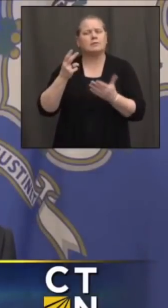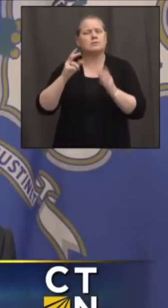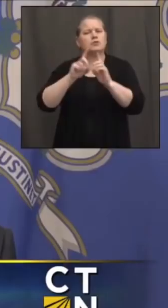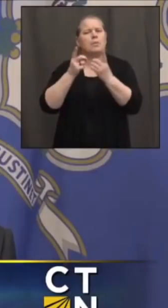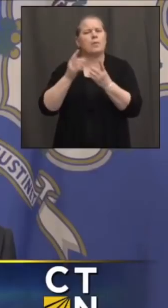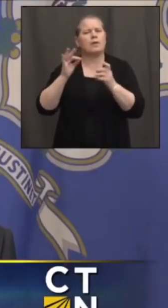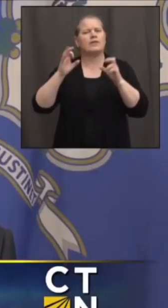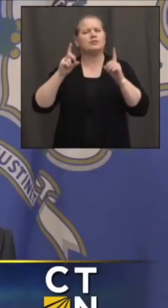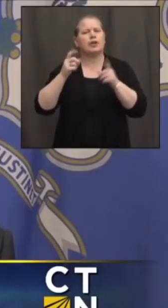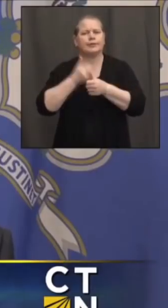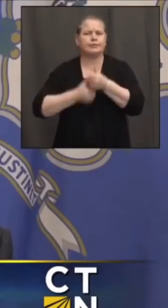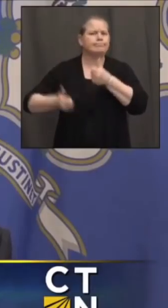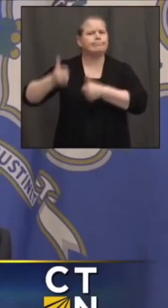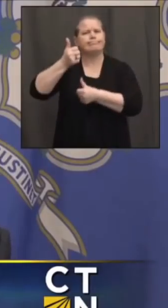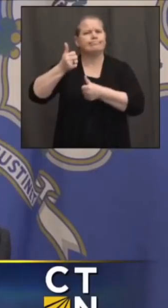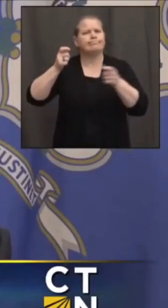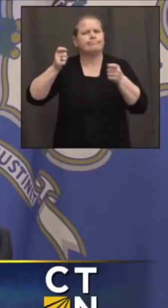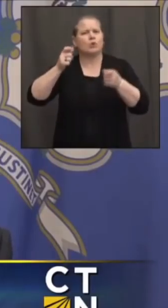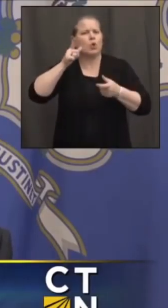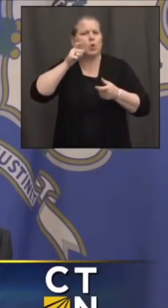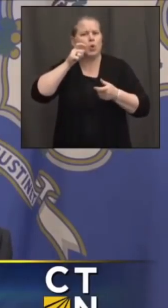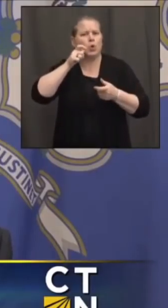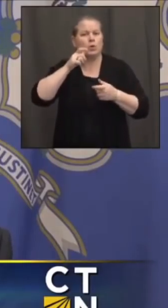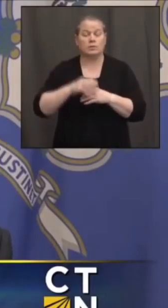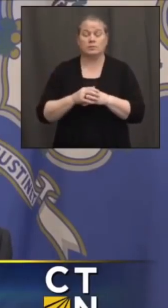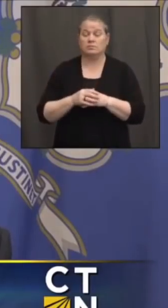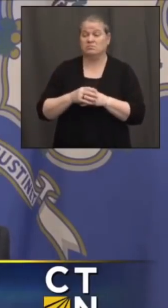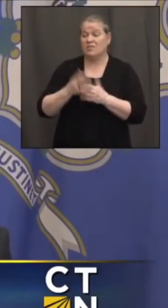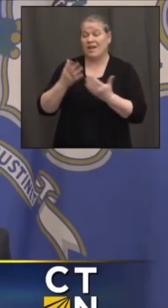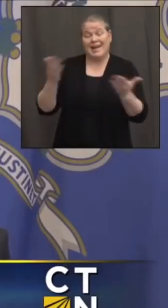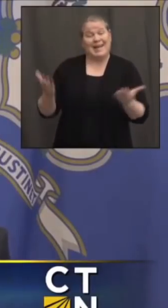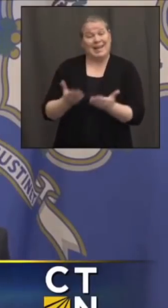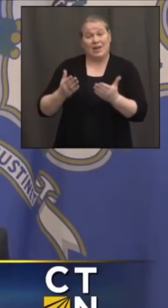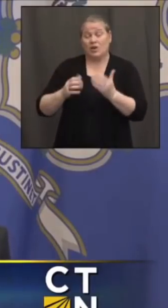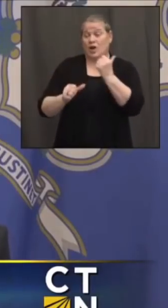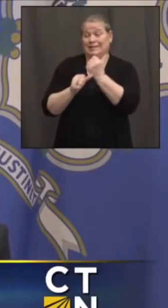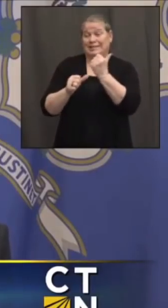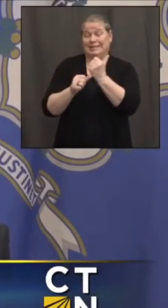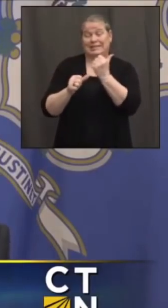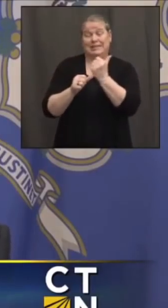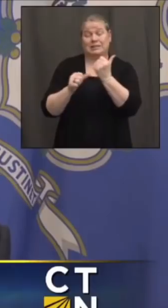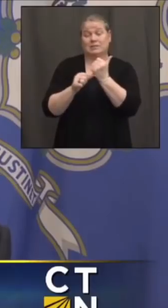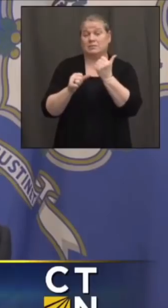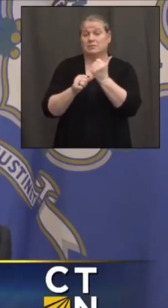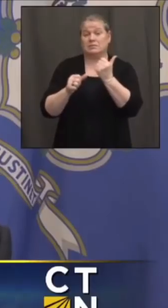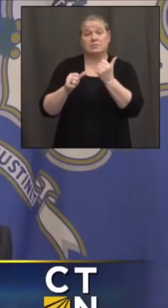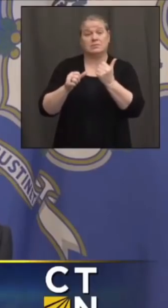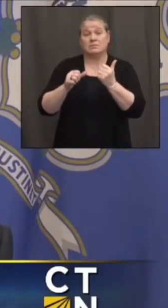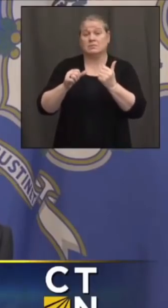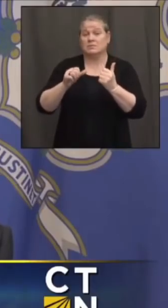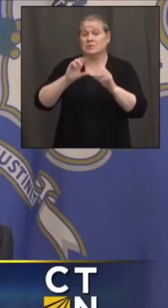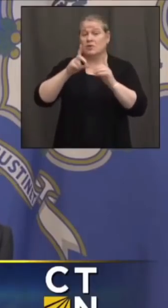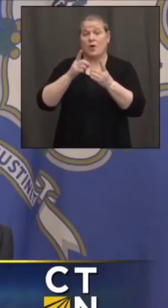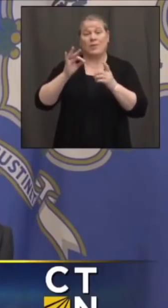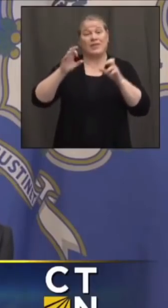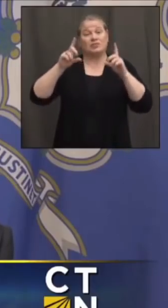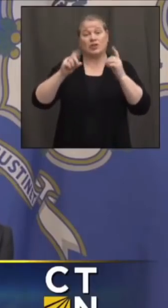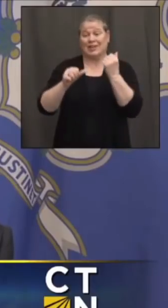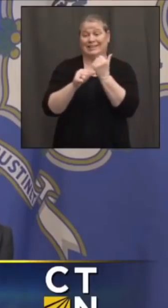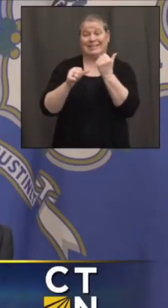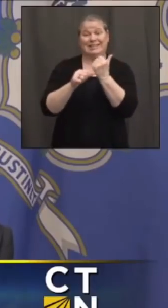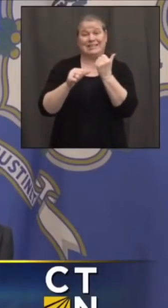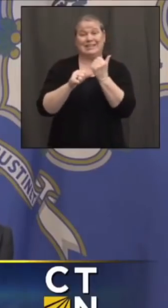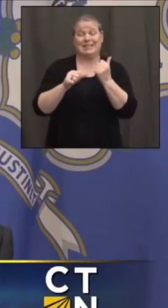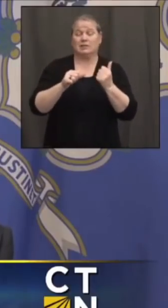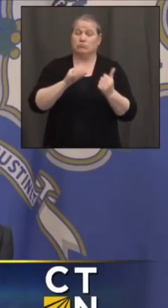this point. Paul can tell you about the timing of any potential search, but Hey, look, let's make sure that Miguel becomes